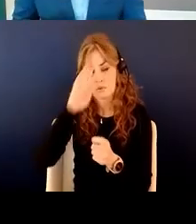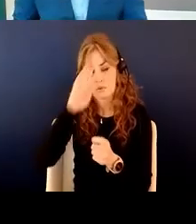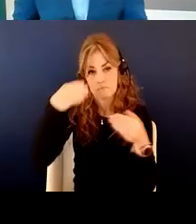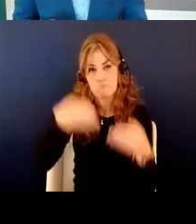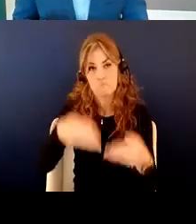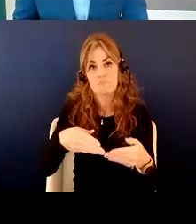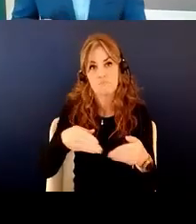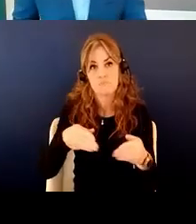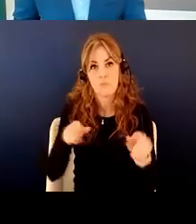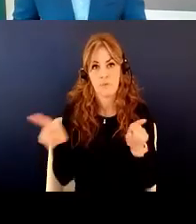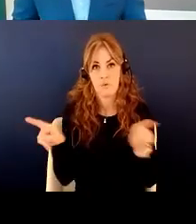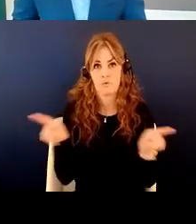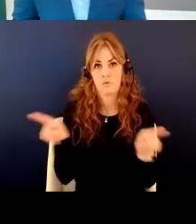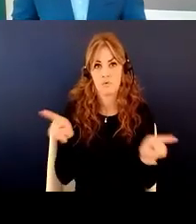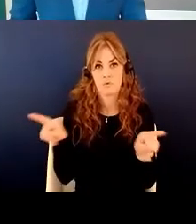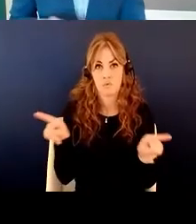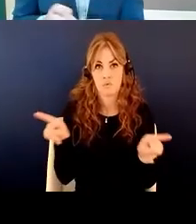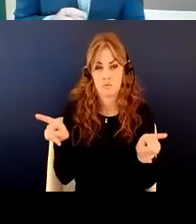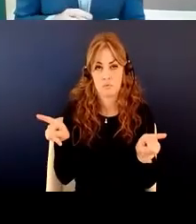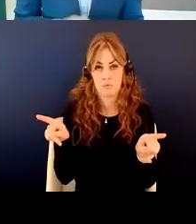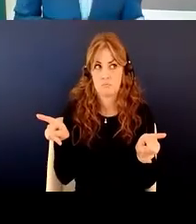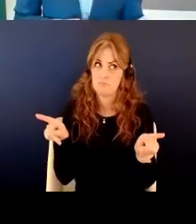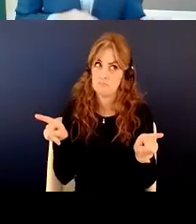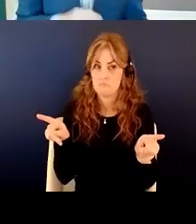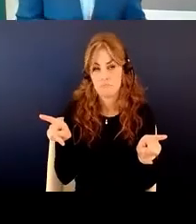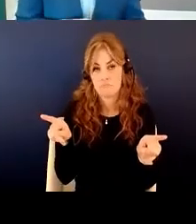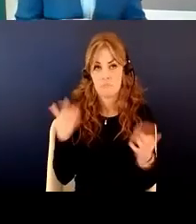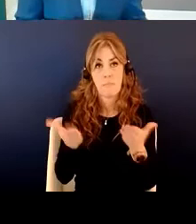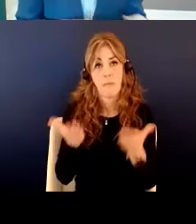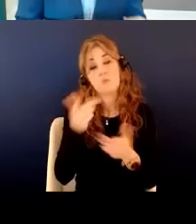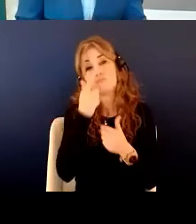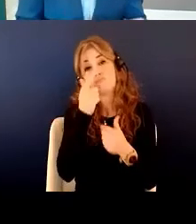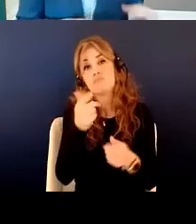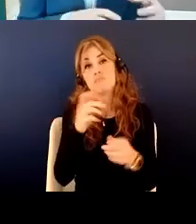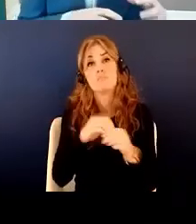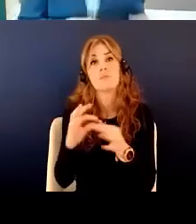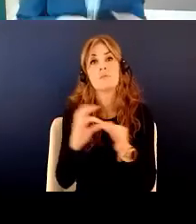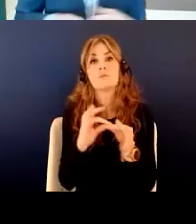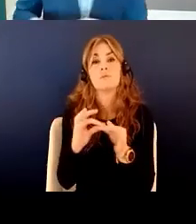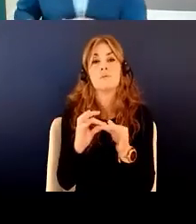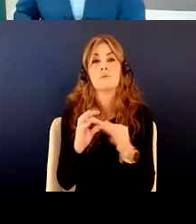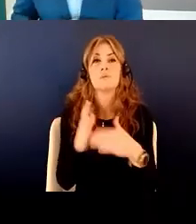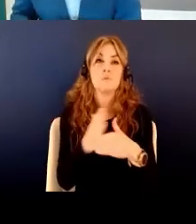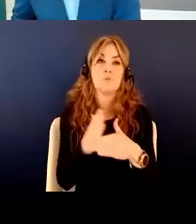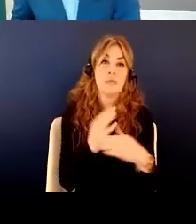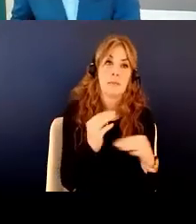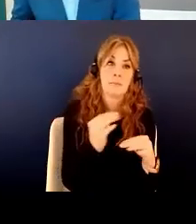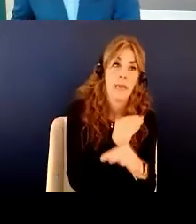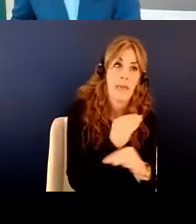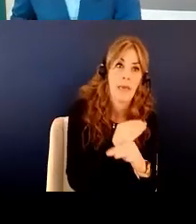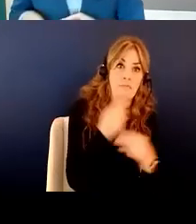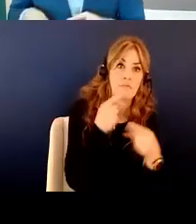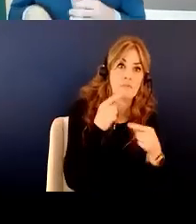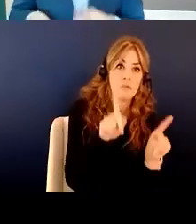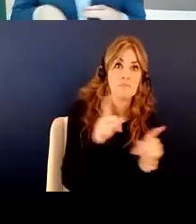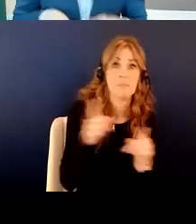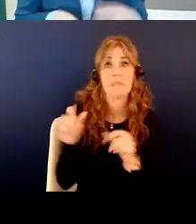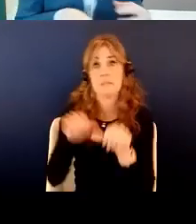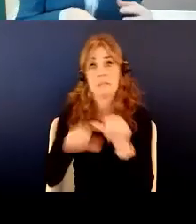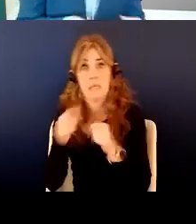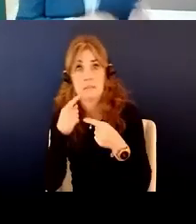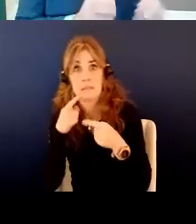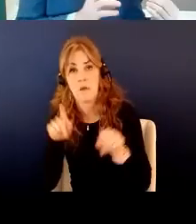those two variables of interest. So maybe you're interested in the relationship between math achievement and science achievement